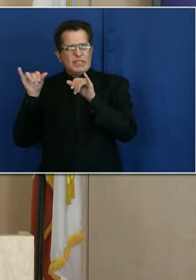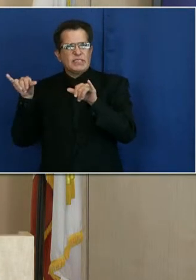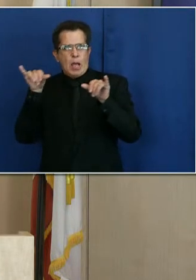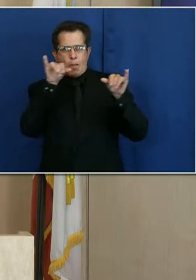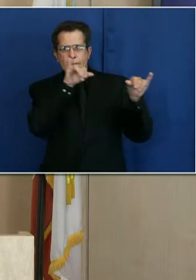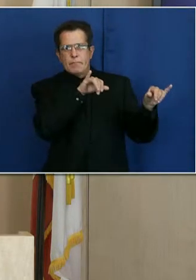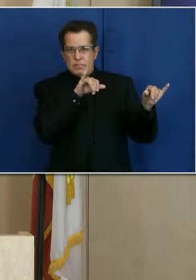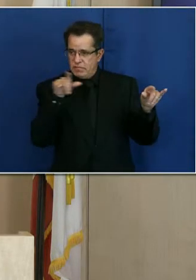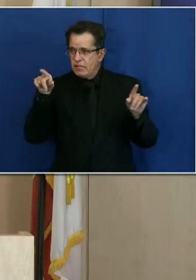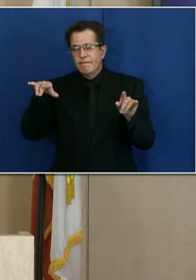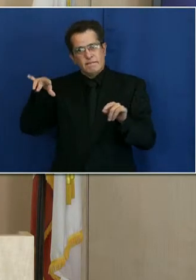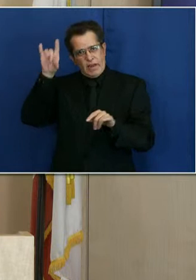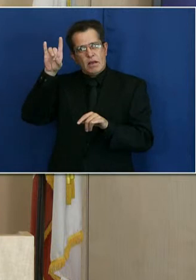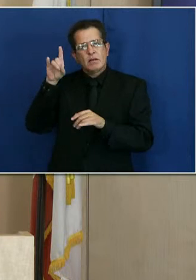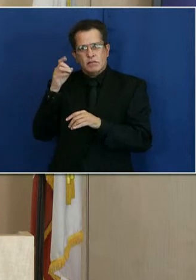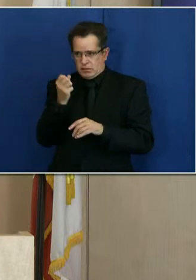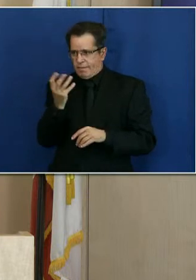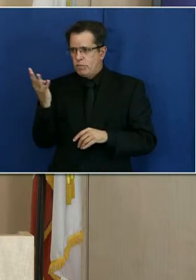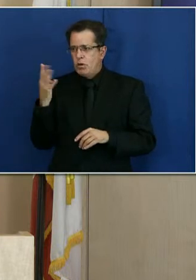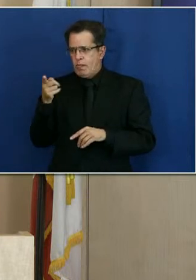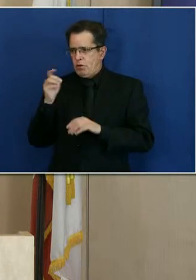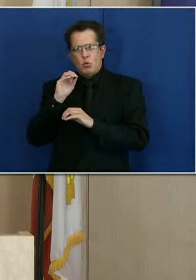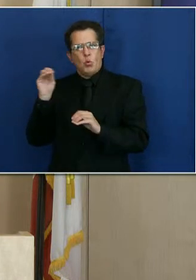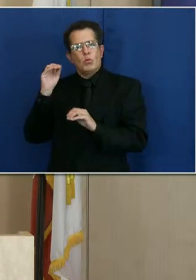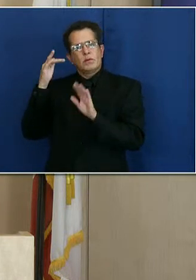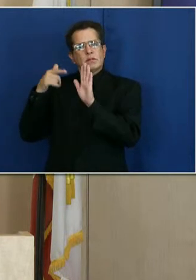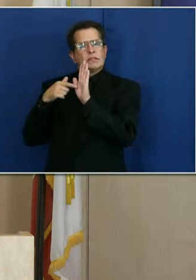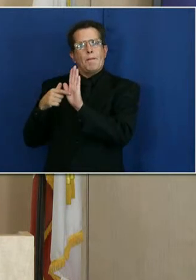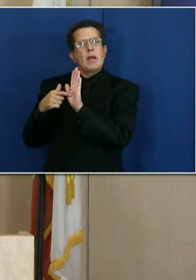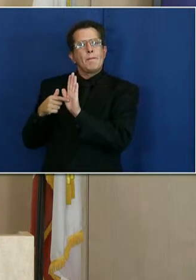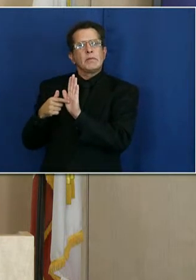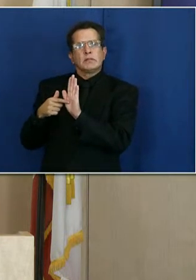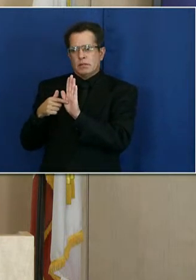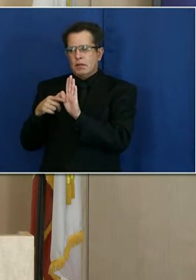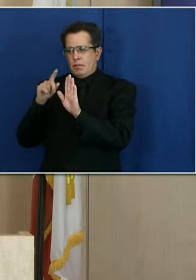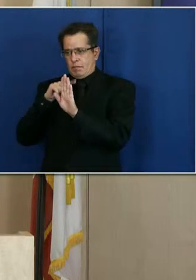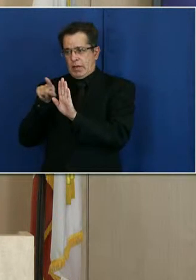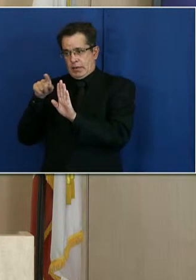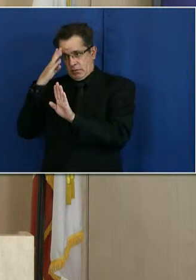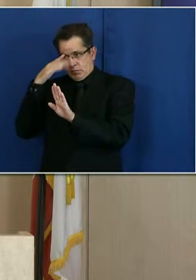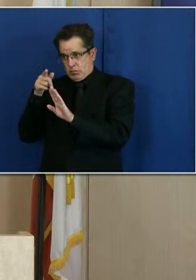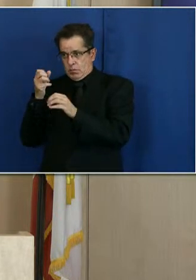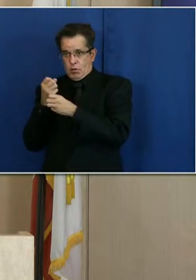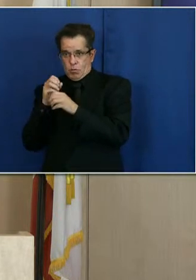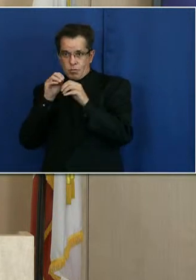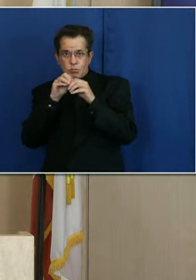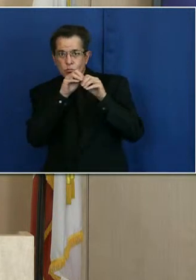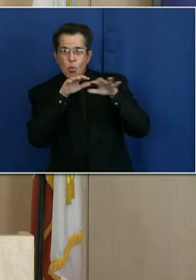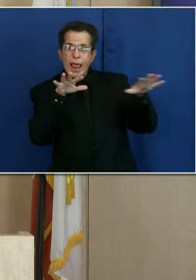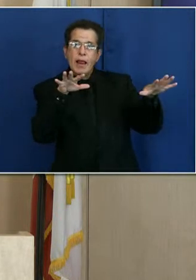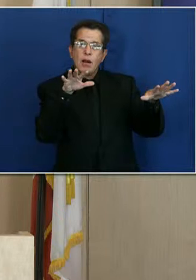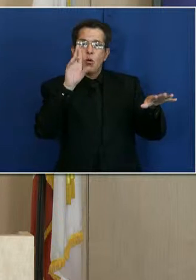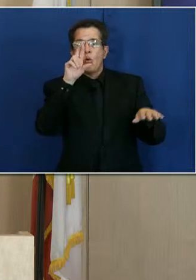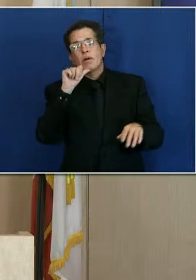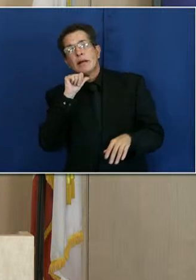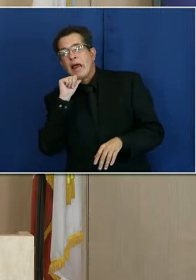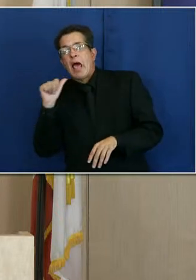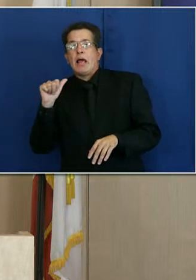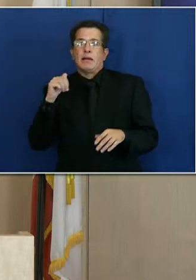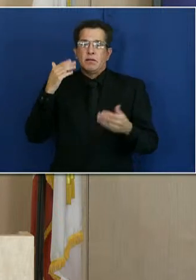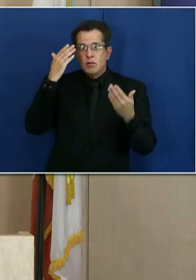substantial number of asymptomatic cases. Whether that's contributing to the outbreak or not, or whether those, again,